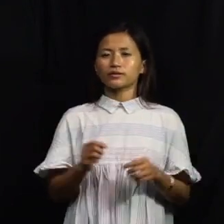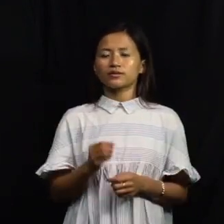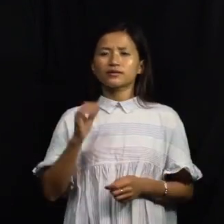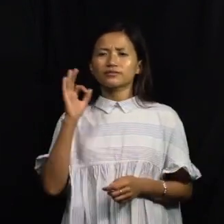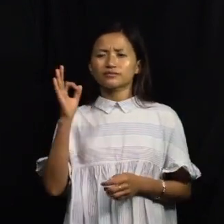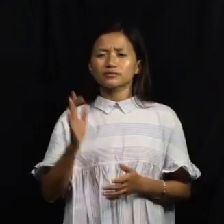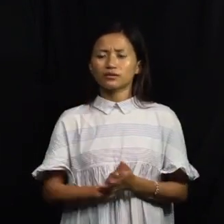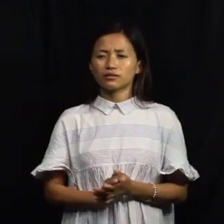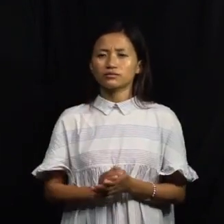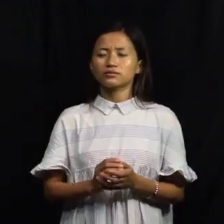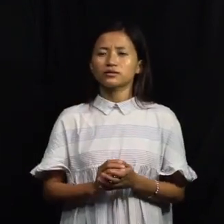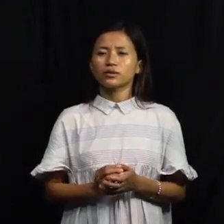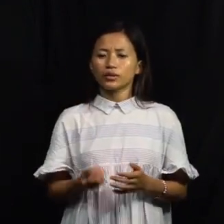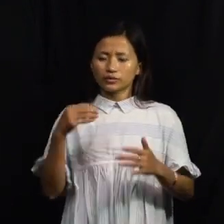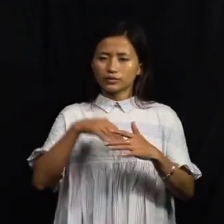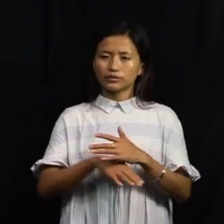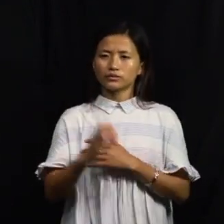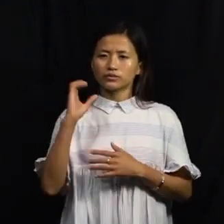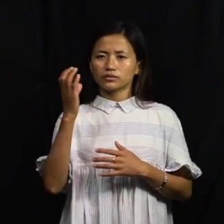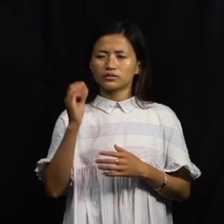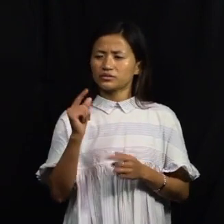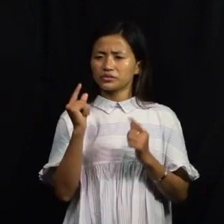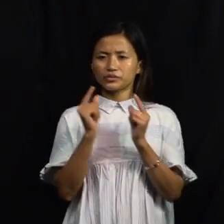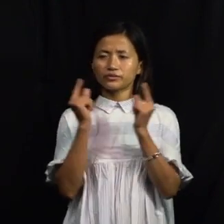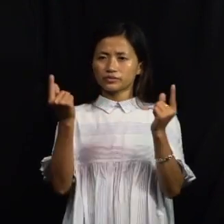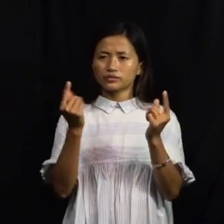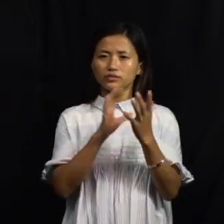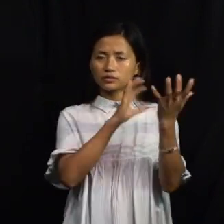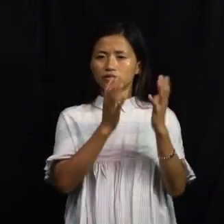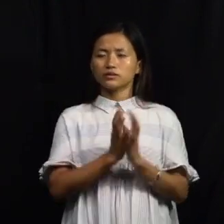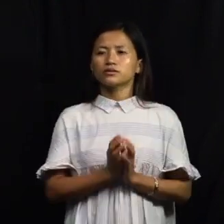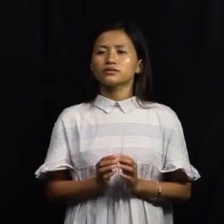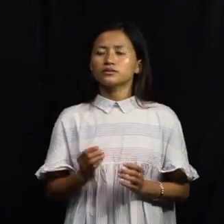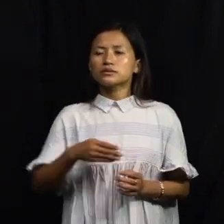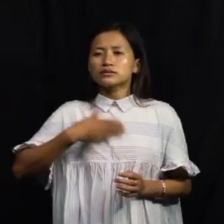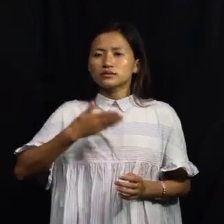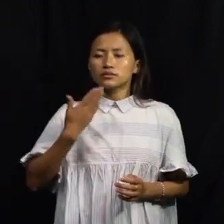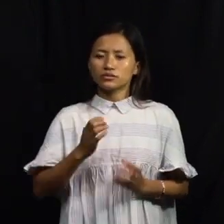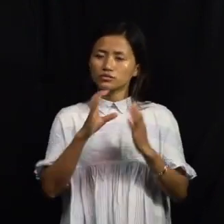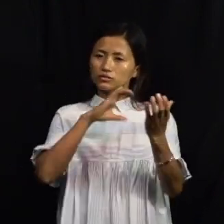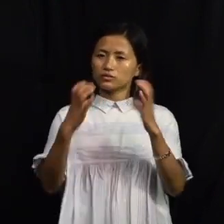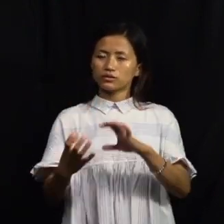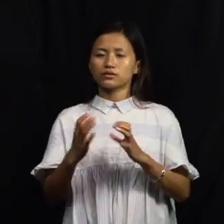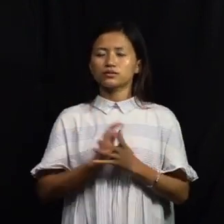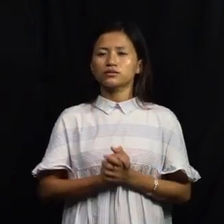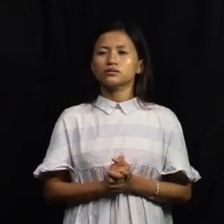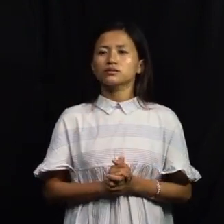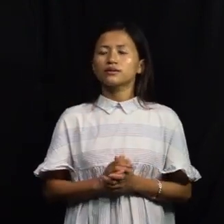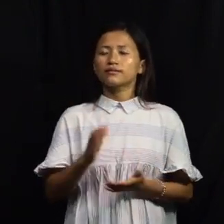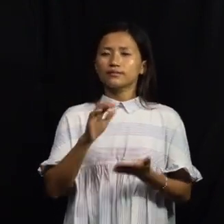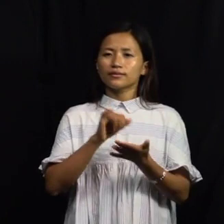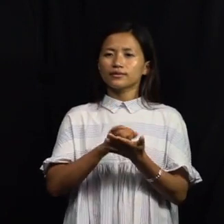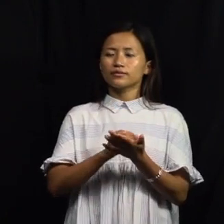And then when you will be entering college and university, again the teaching style will change, isn't it? So that